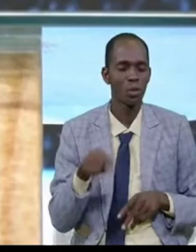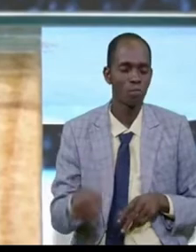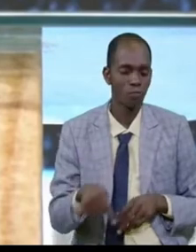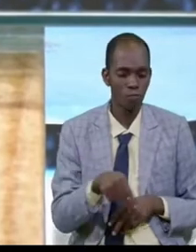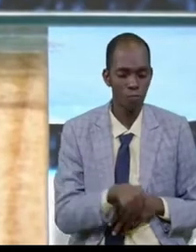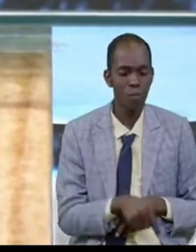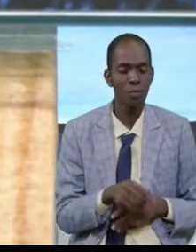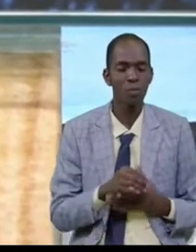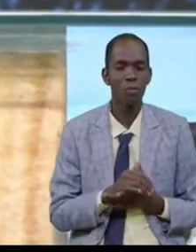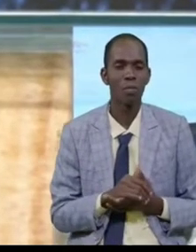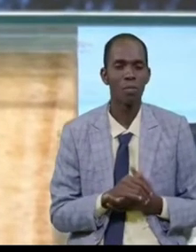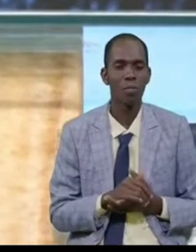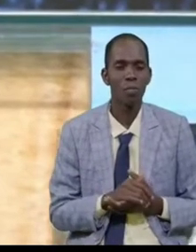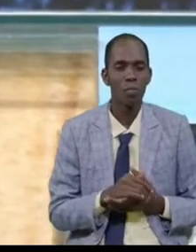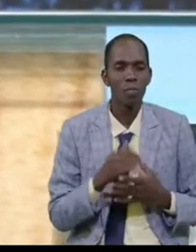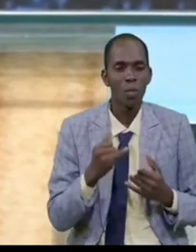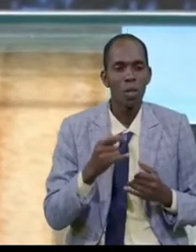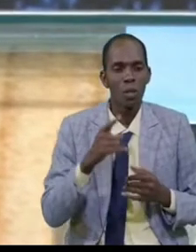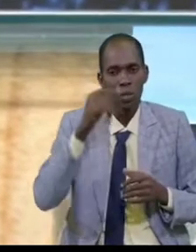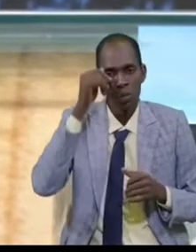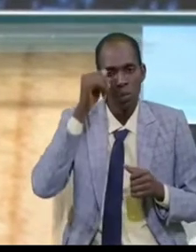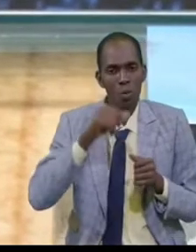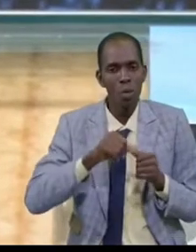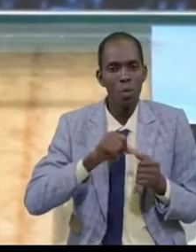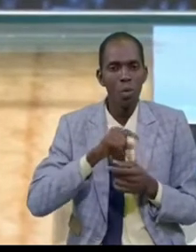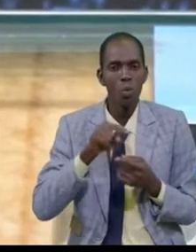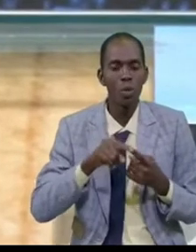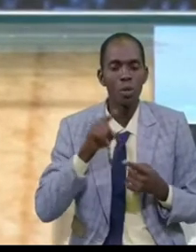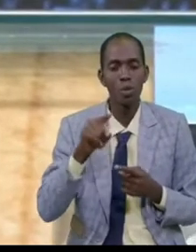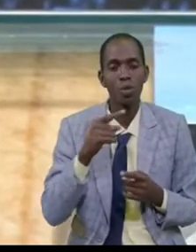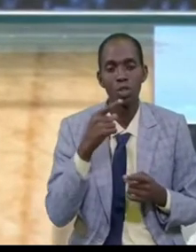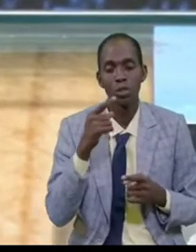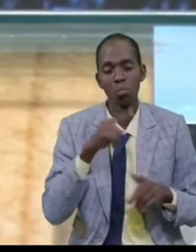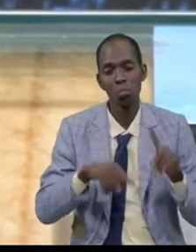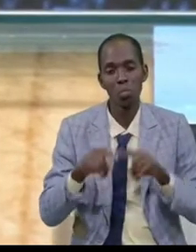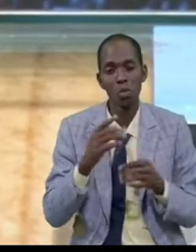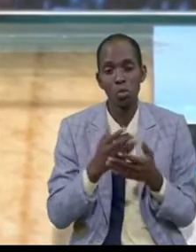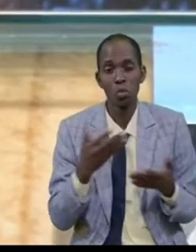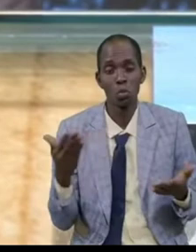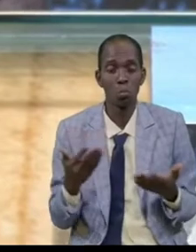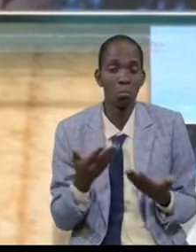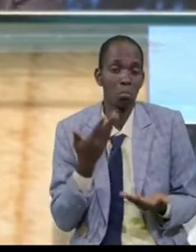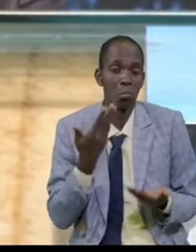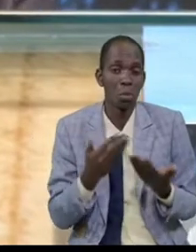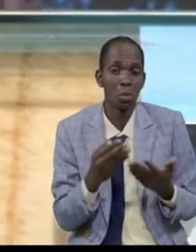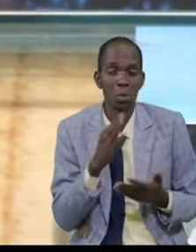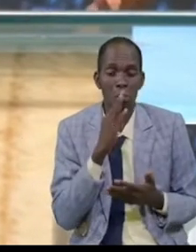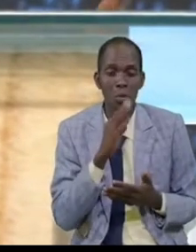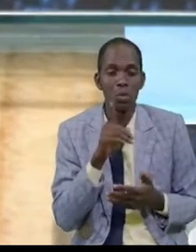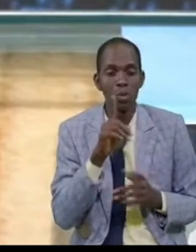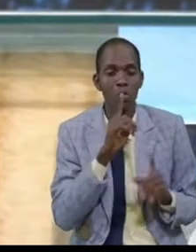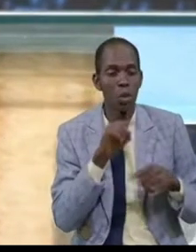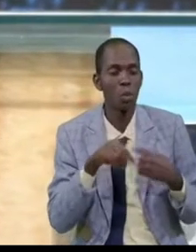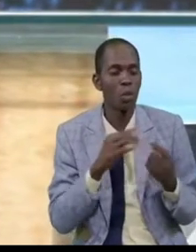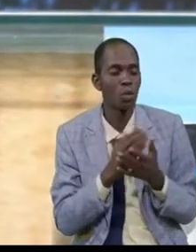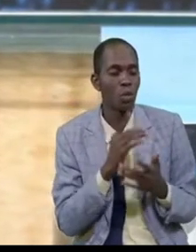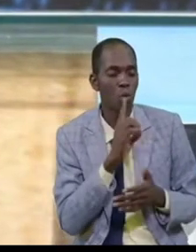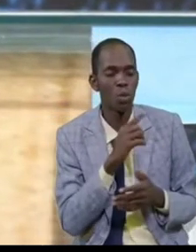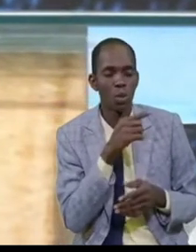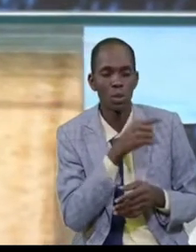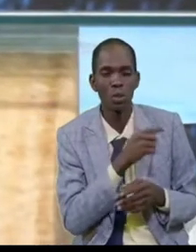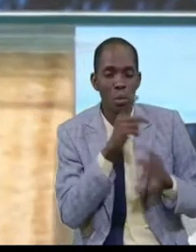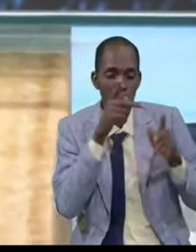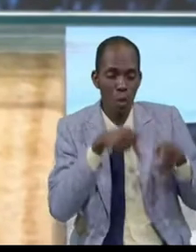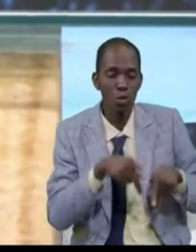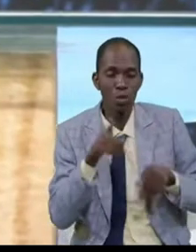to remember, when you say something, you know, although the brother you are talking about may not be there, the sister you are